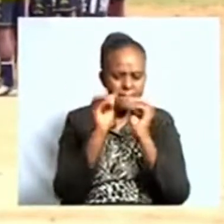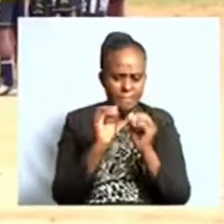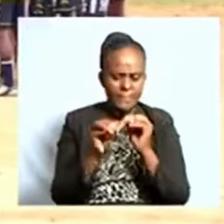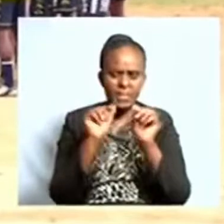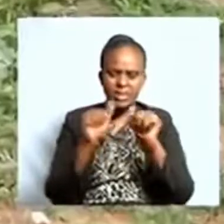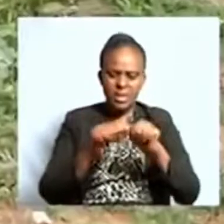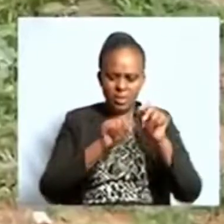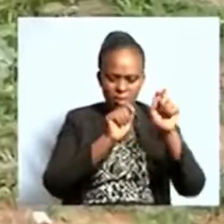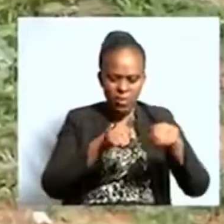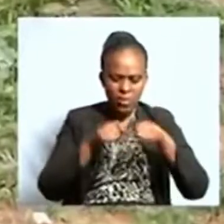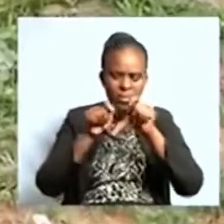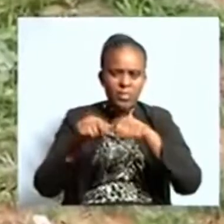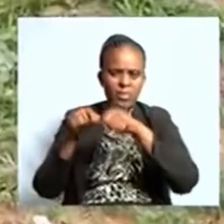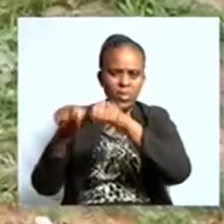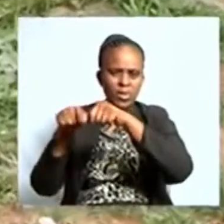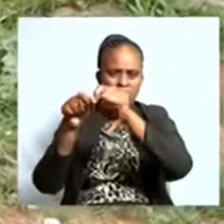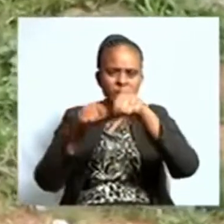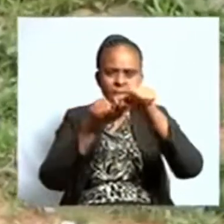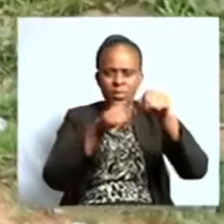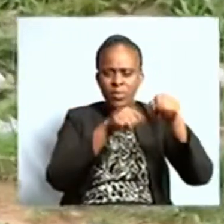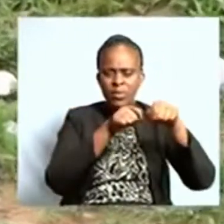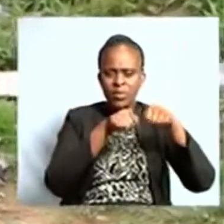plowing there. We're going to plow,